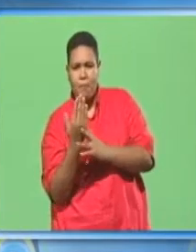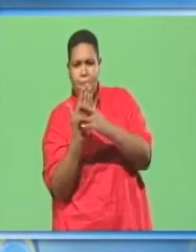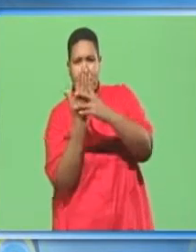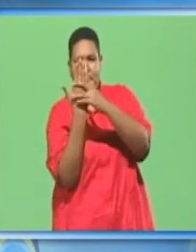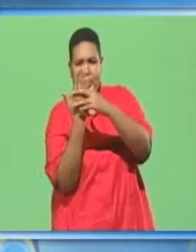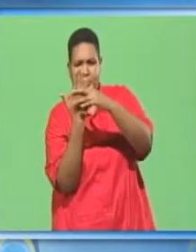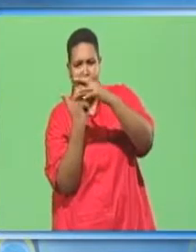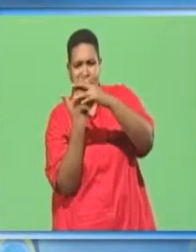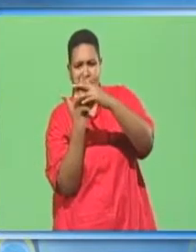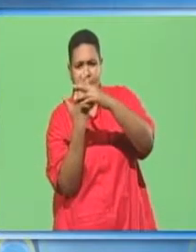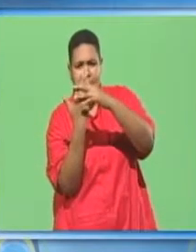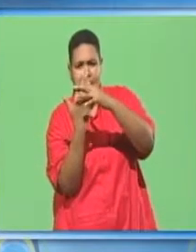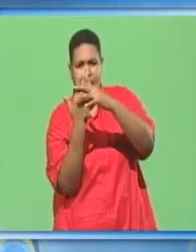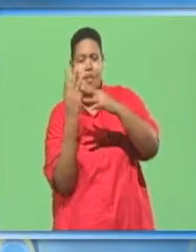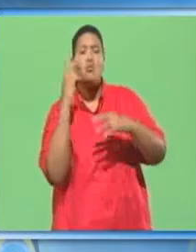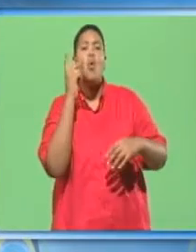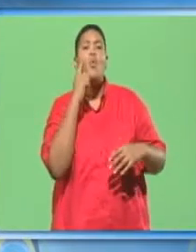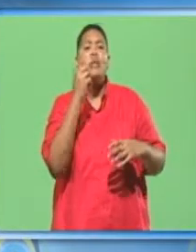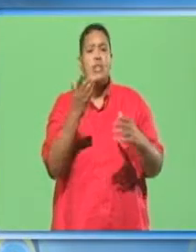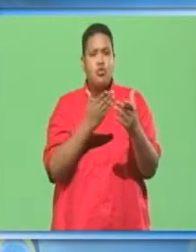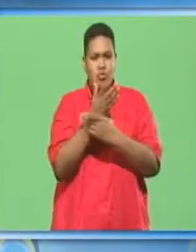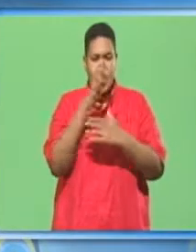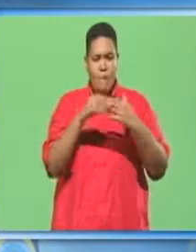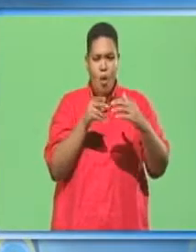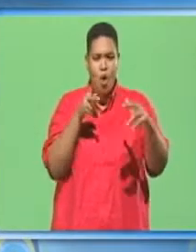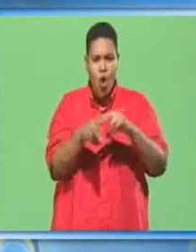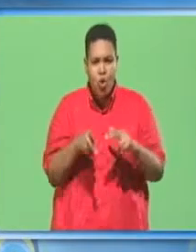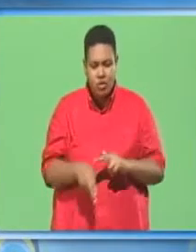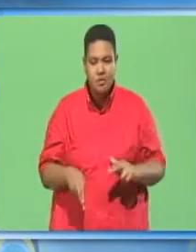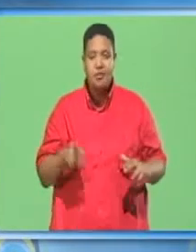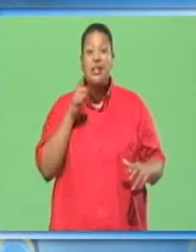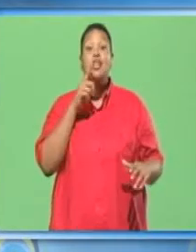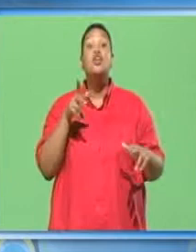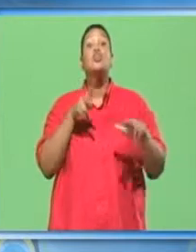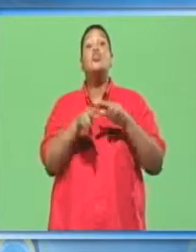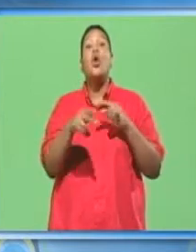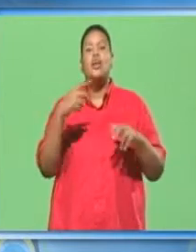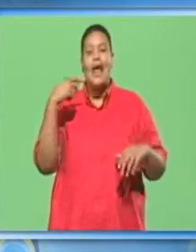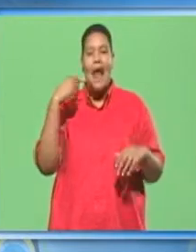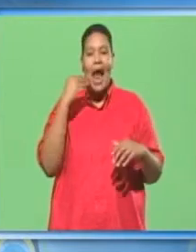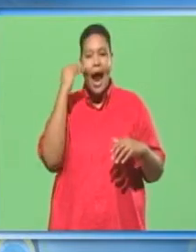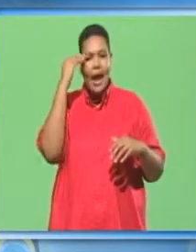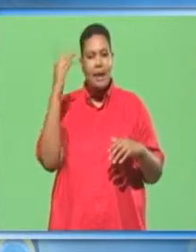will come into contact with the board being cut as the cutter head spins.